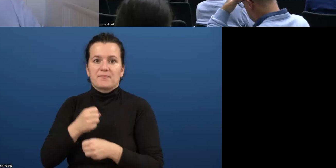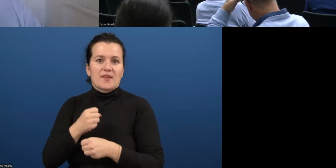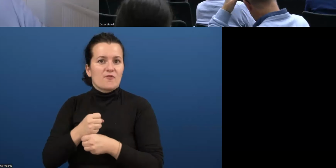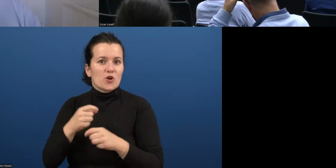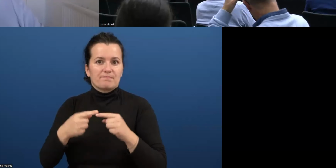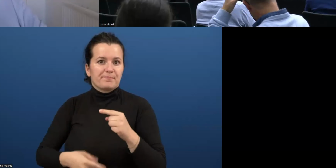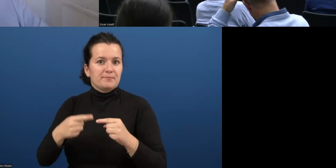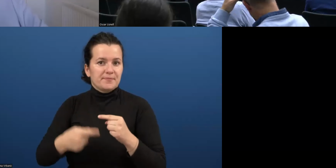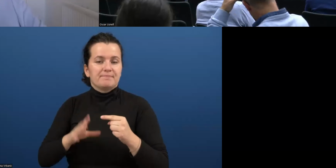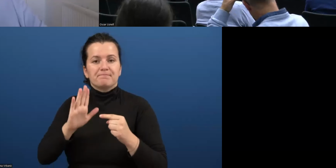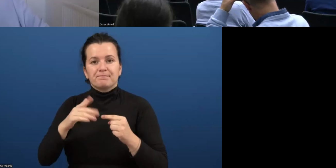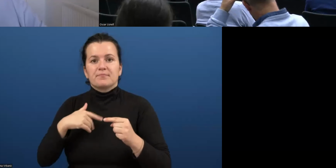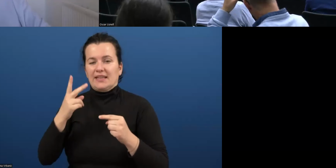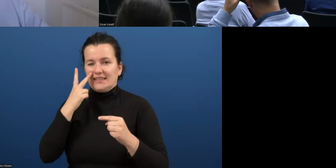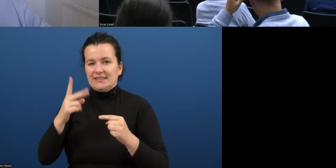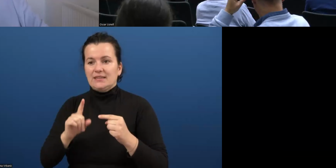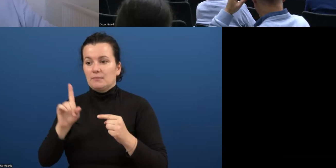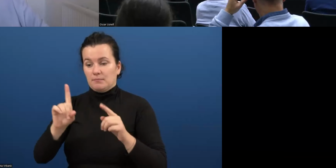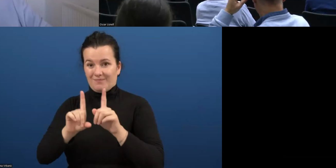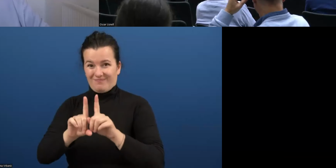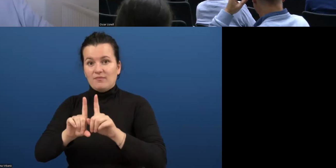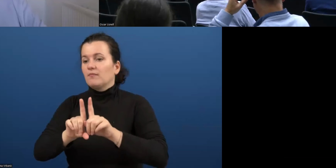Andrea, will you?